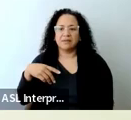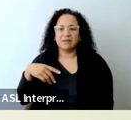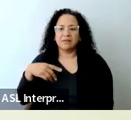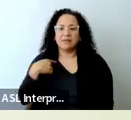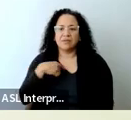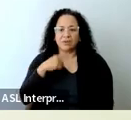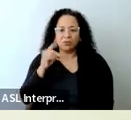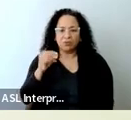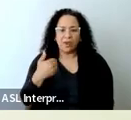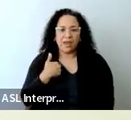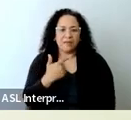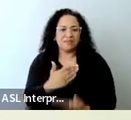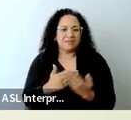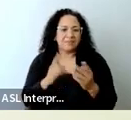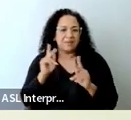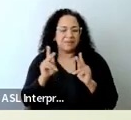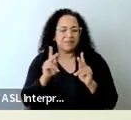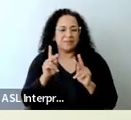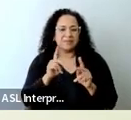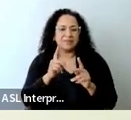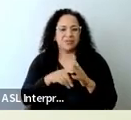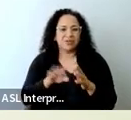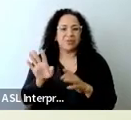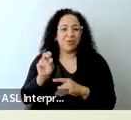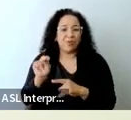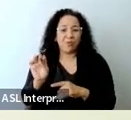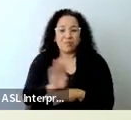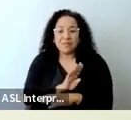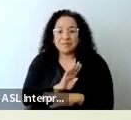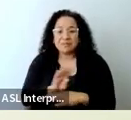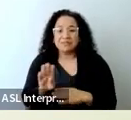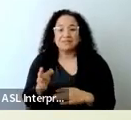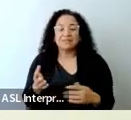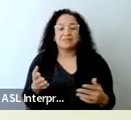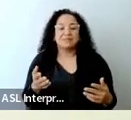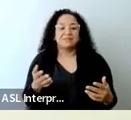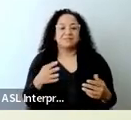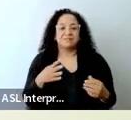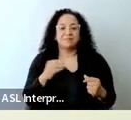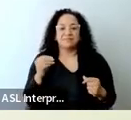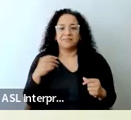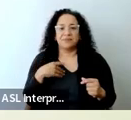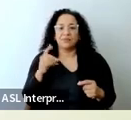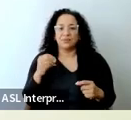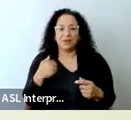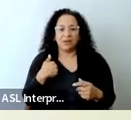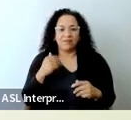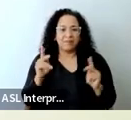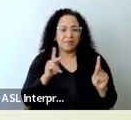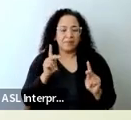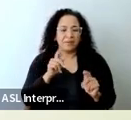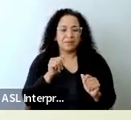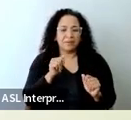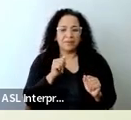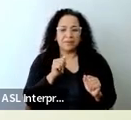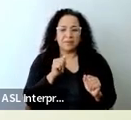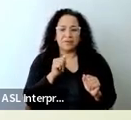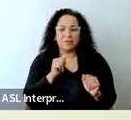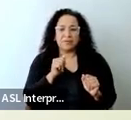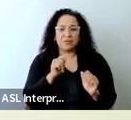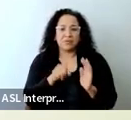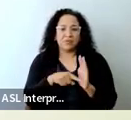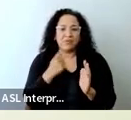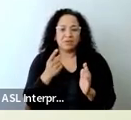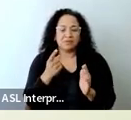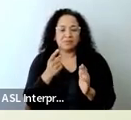We do have some individuals who started their own businesses, and we do have some people want to stay